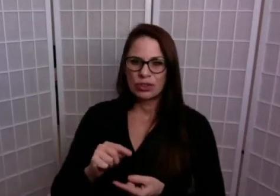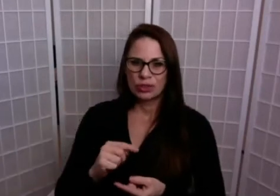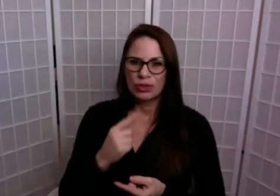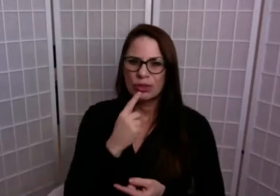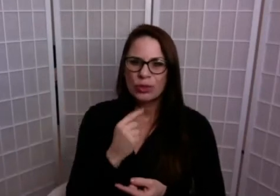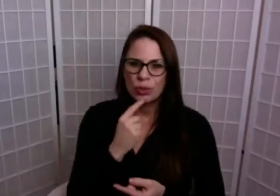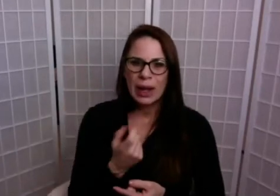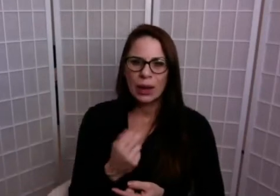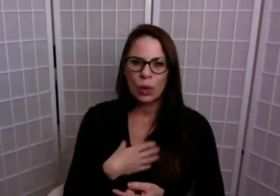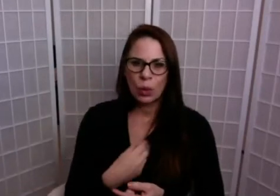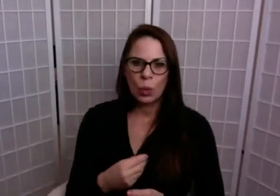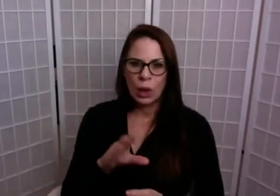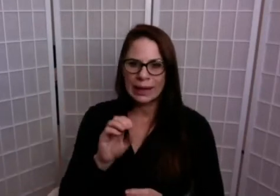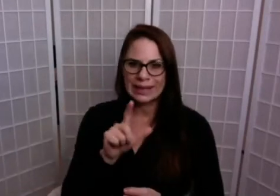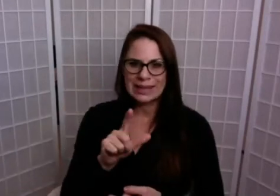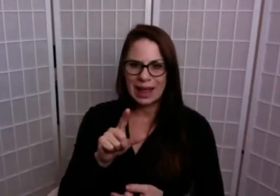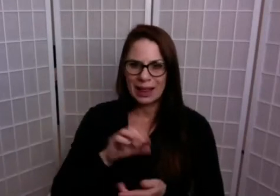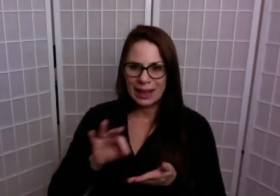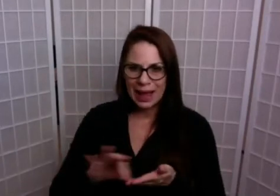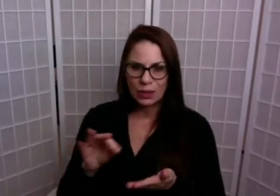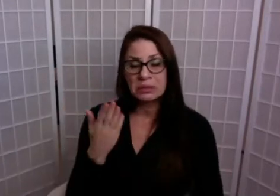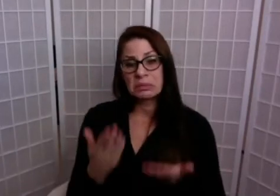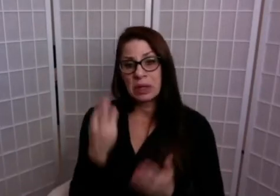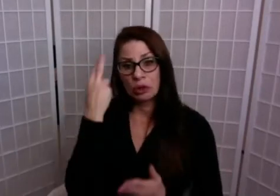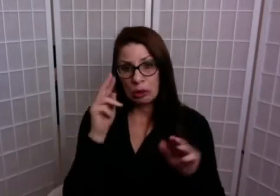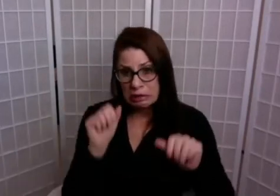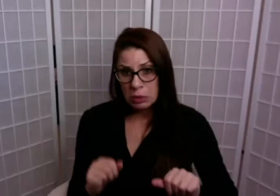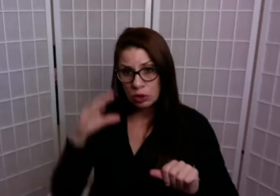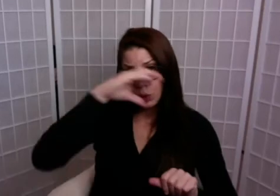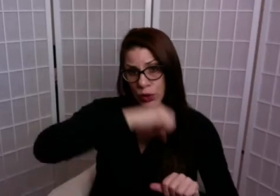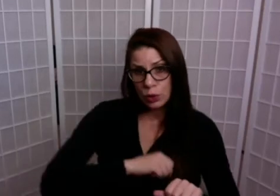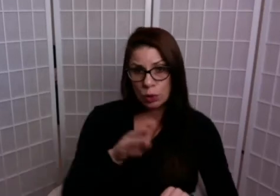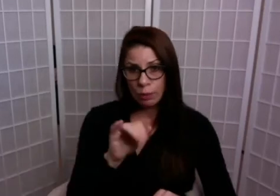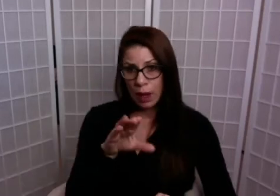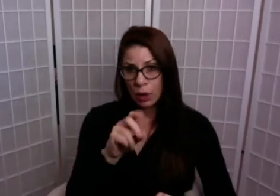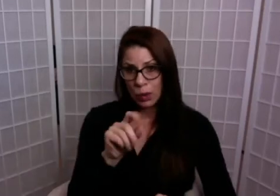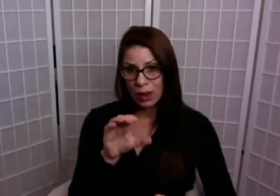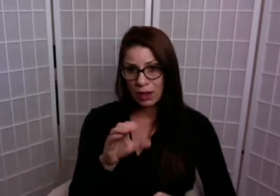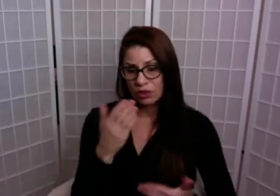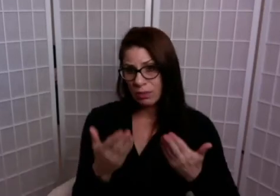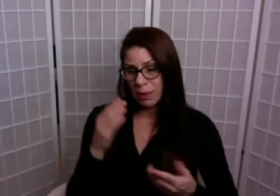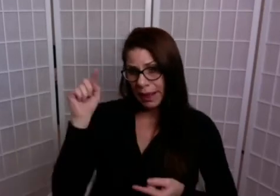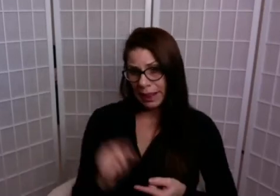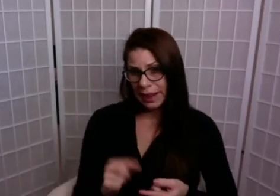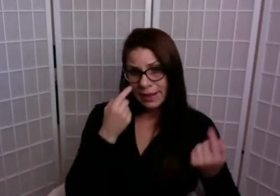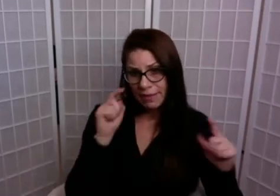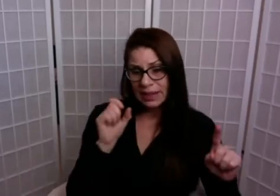blood. So I think it's probably reasonable to assume that biologics may be less effective if you've had treatment for cancer or if you've